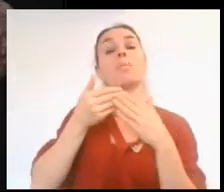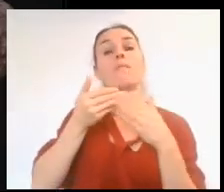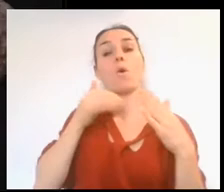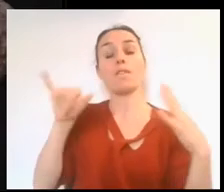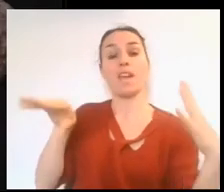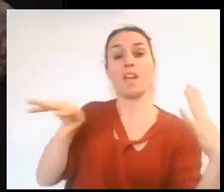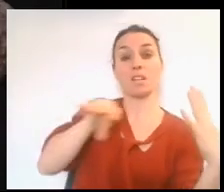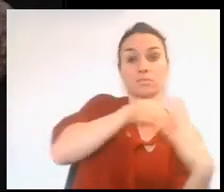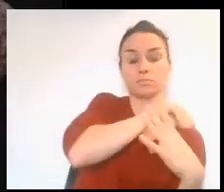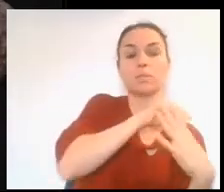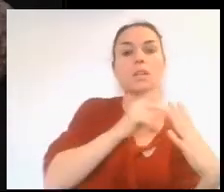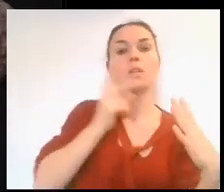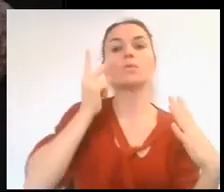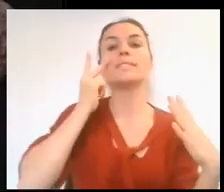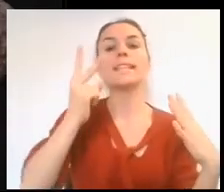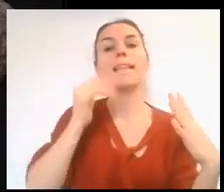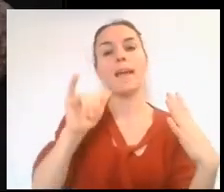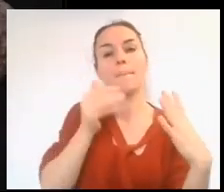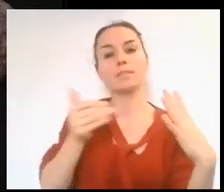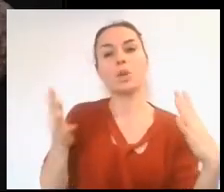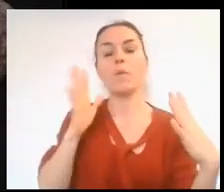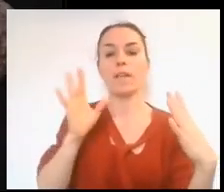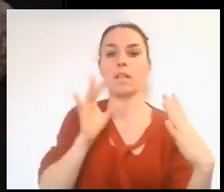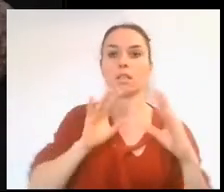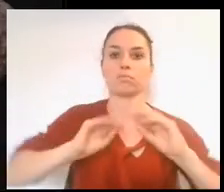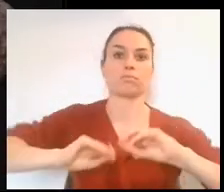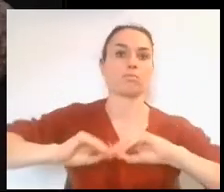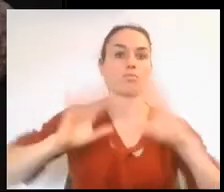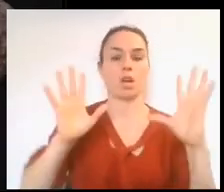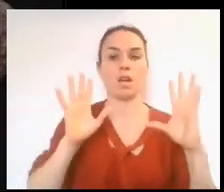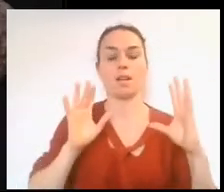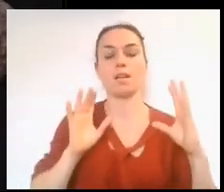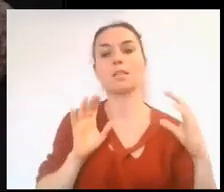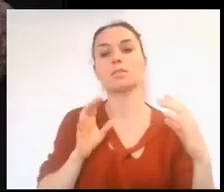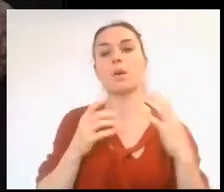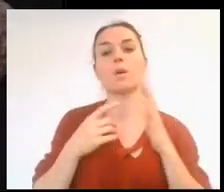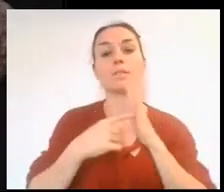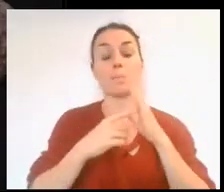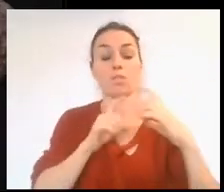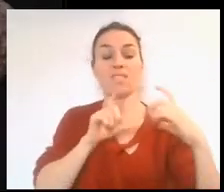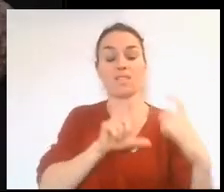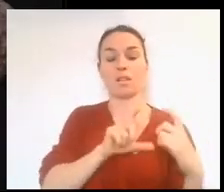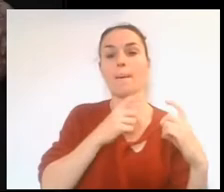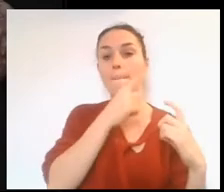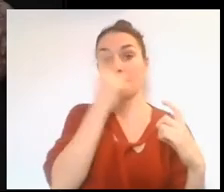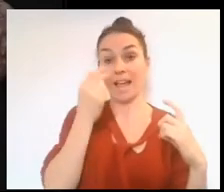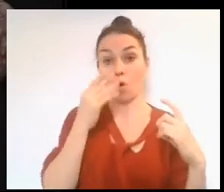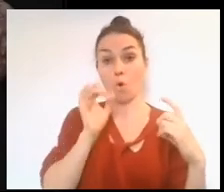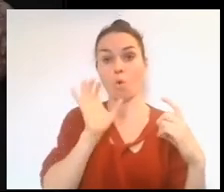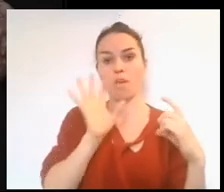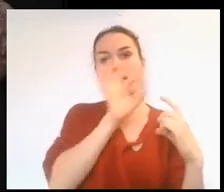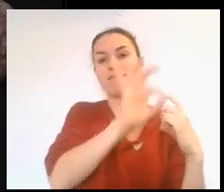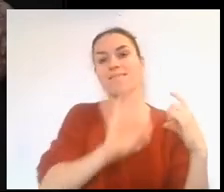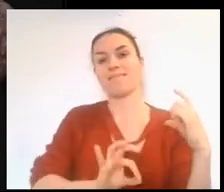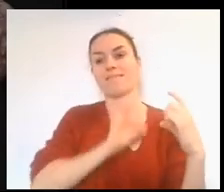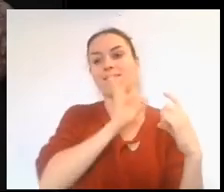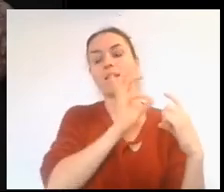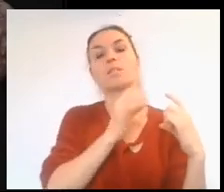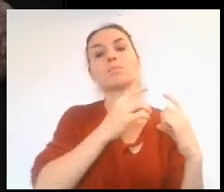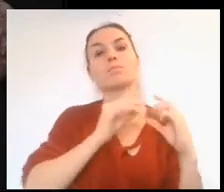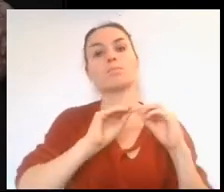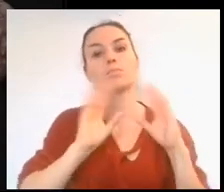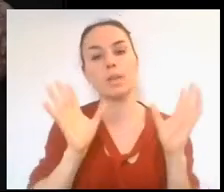these bright spots around black holes that occupy the centers of galaxies. Our own galaxy has